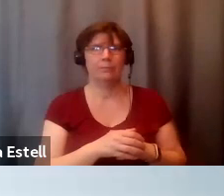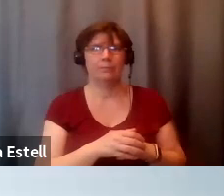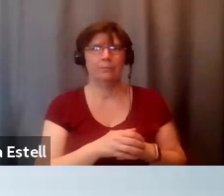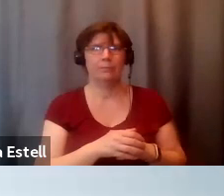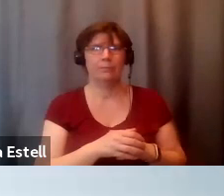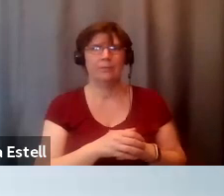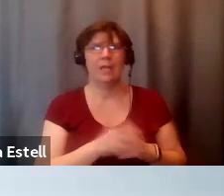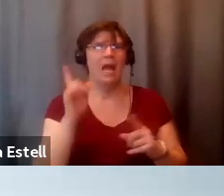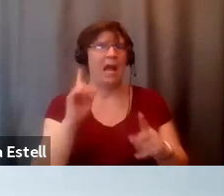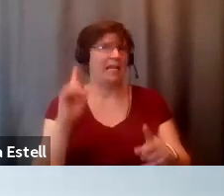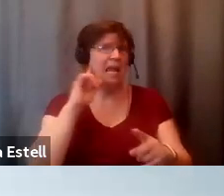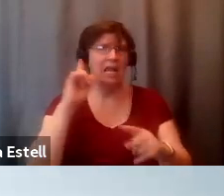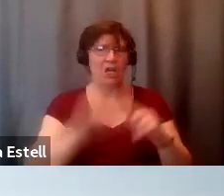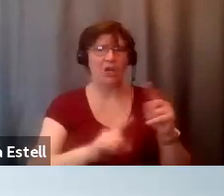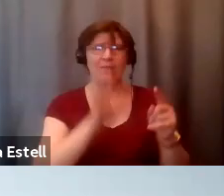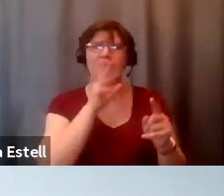Okay, I'm not hearing it.